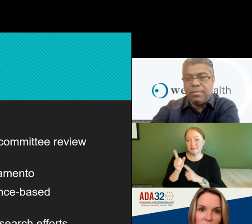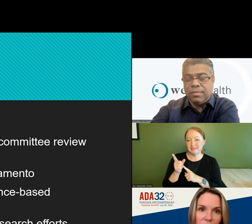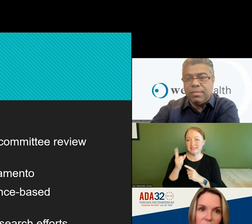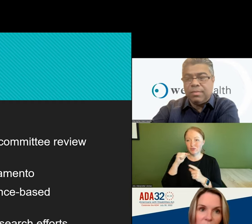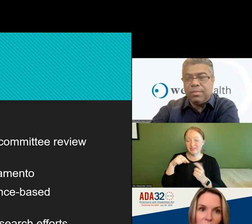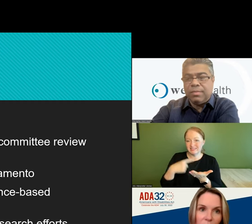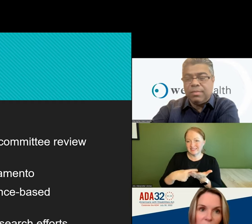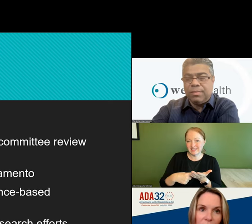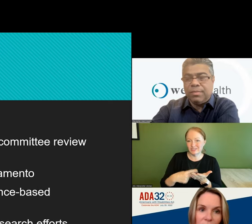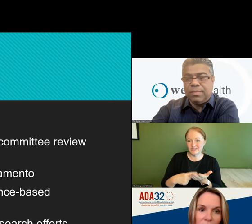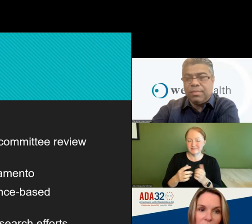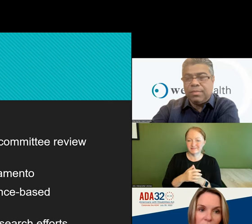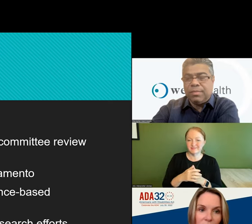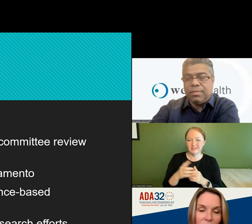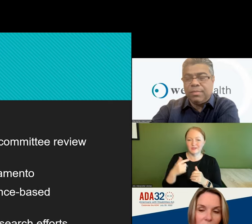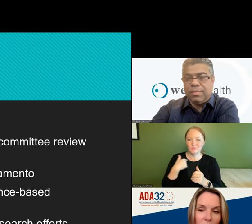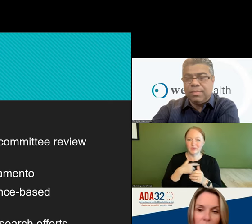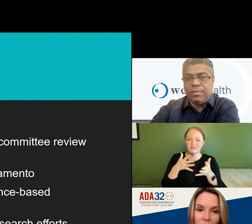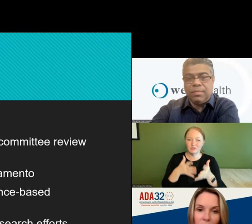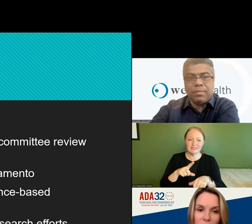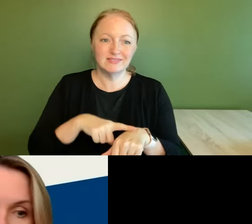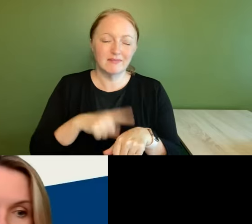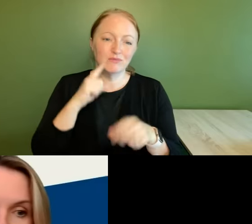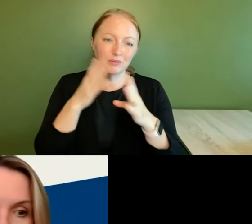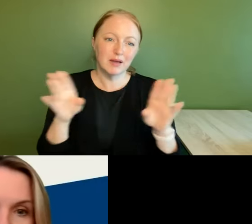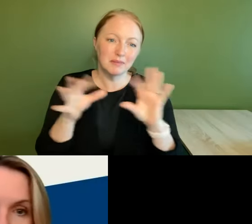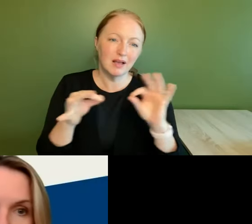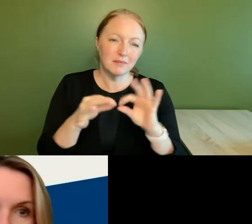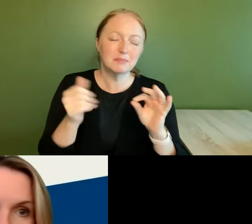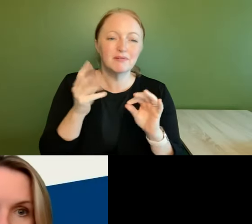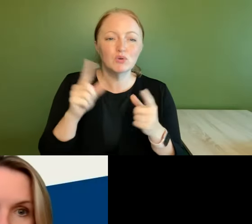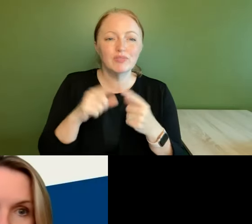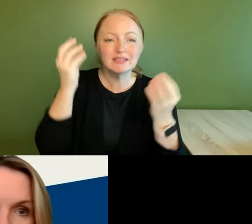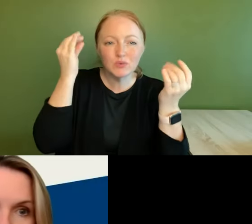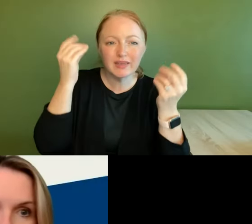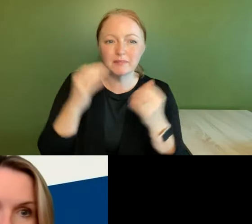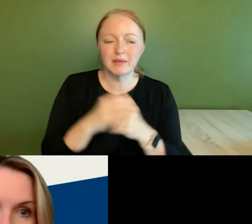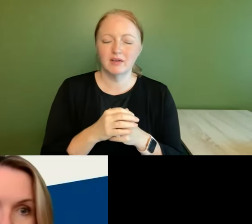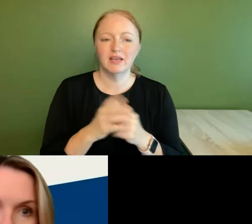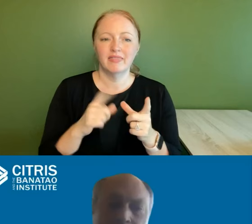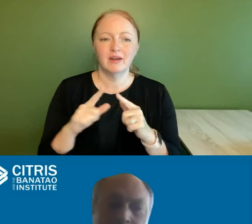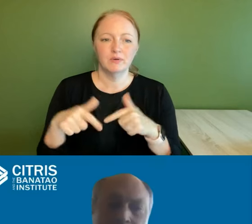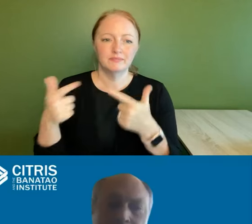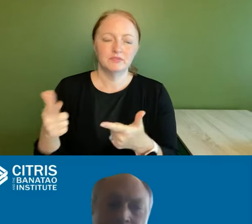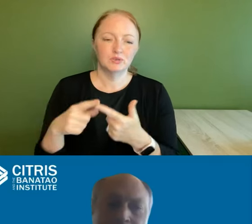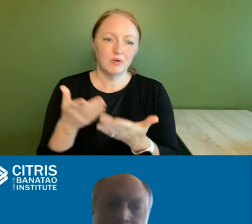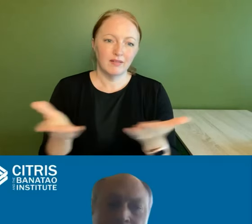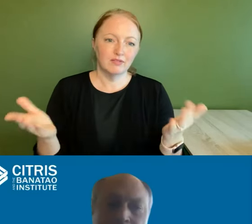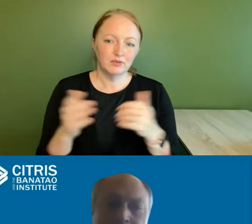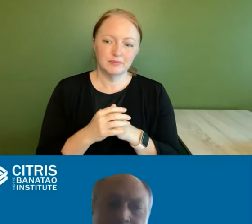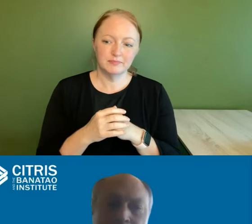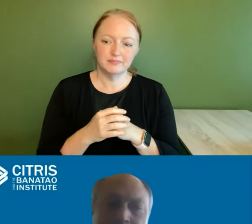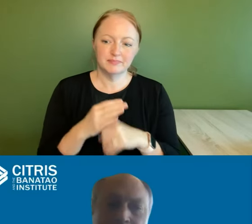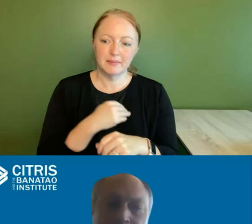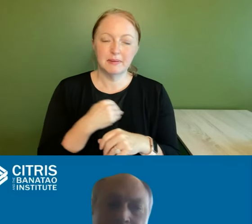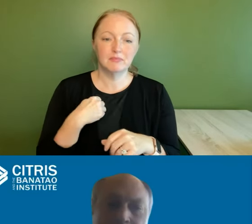discussion because i um yeah we have to leave some time for public comment but just some things to consider right now and then i want to turn it over to all of you and the members